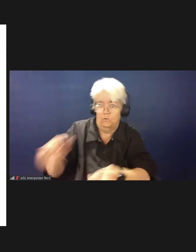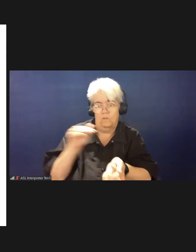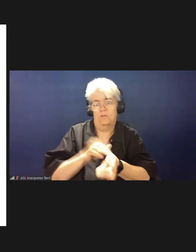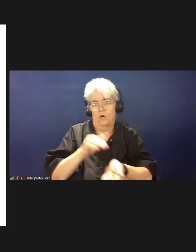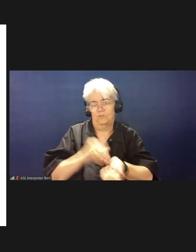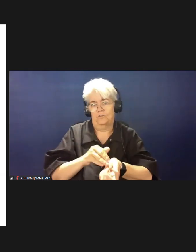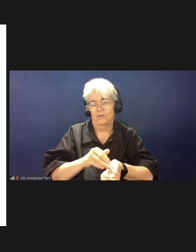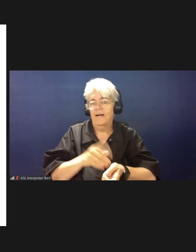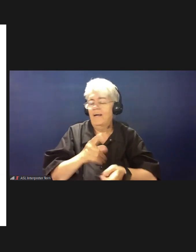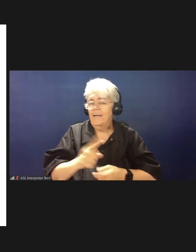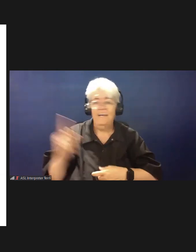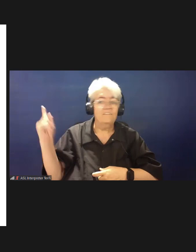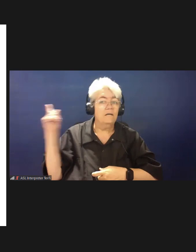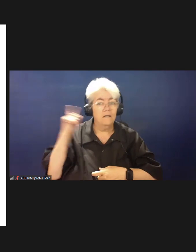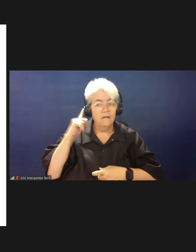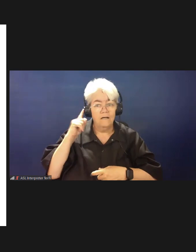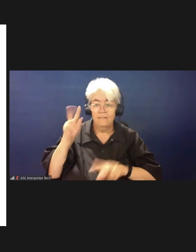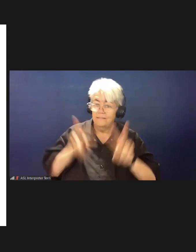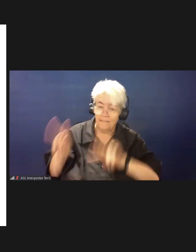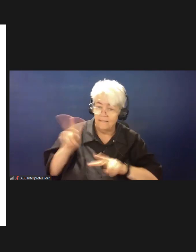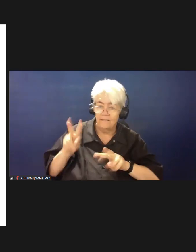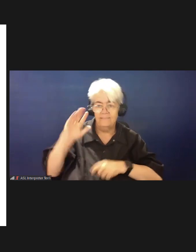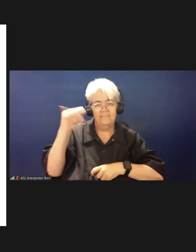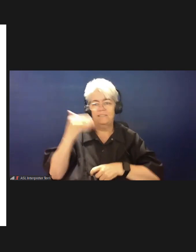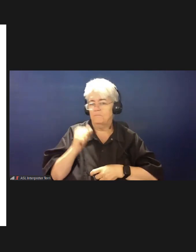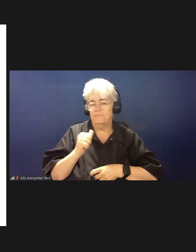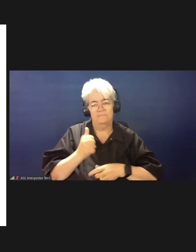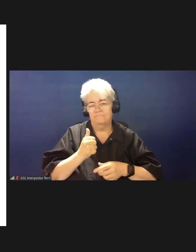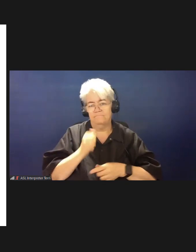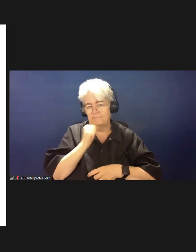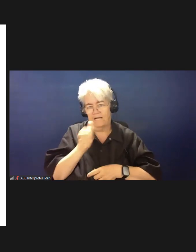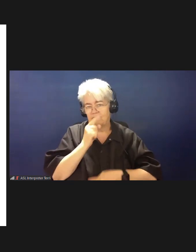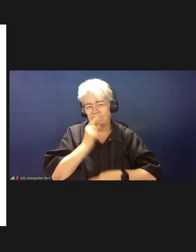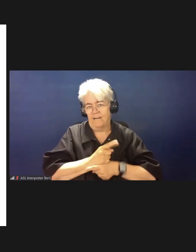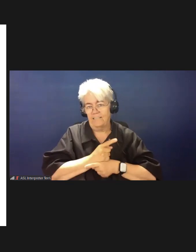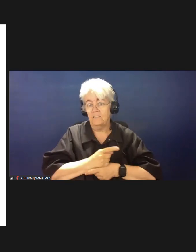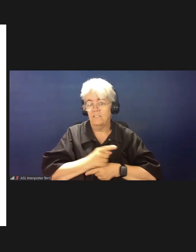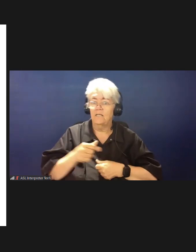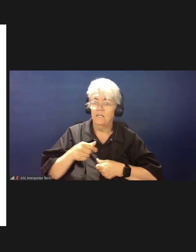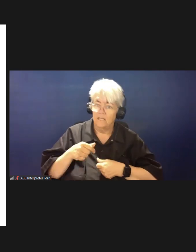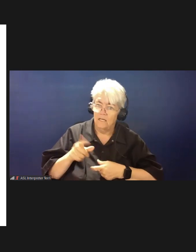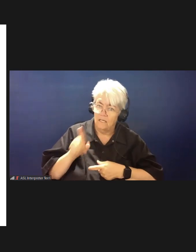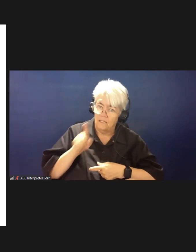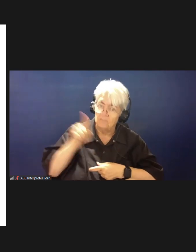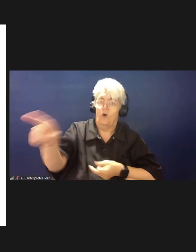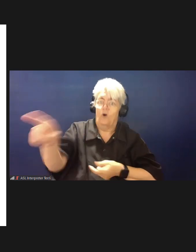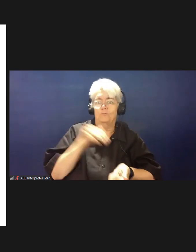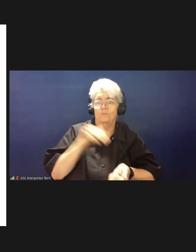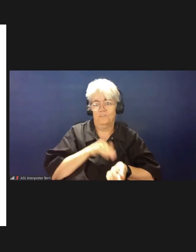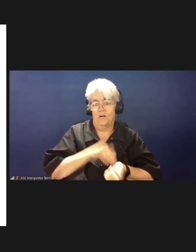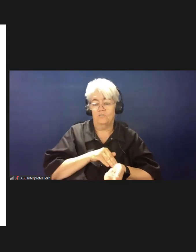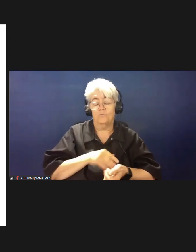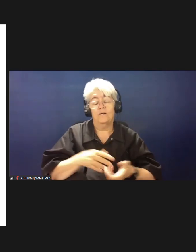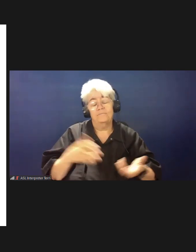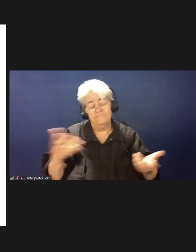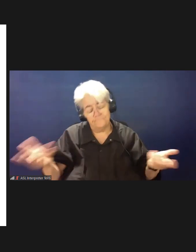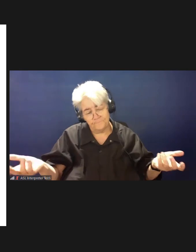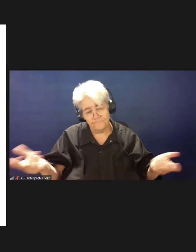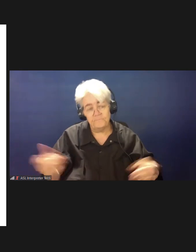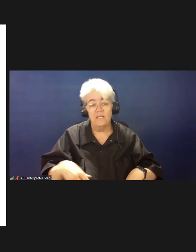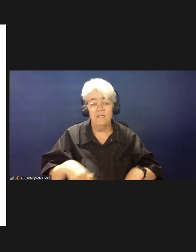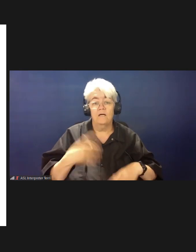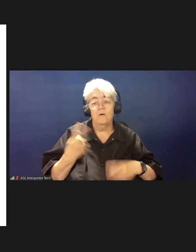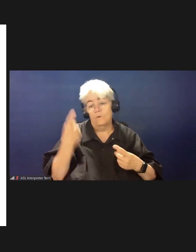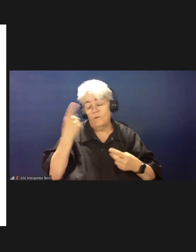hasn't passed a screening. Now, one way to do that is to share information about